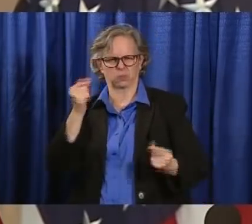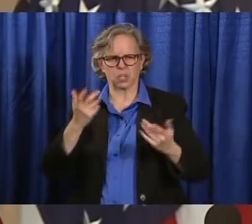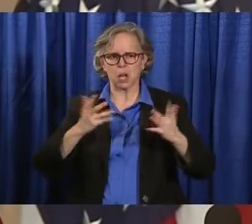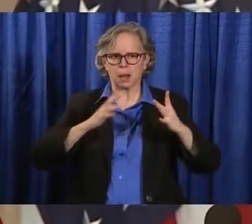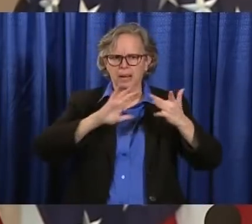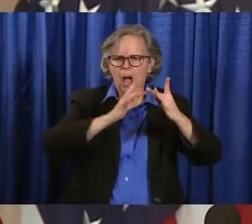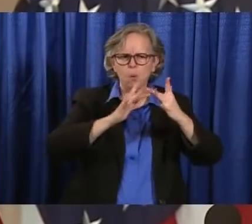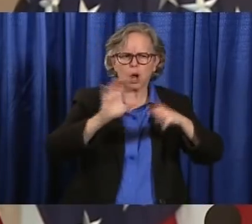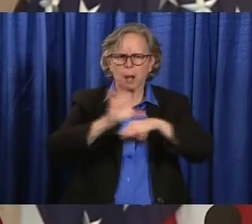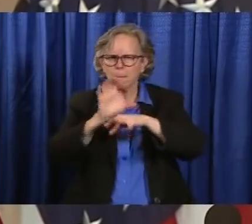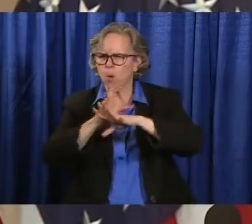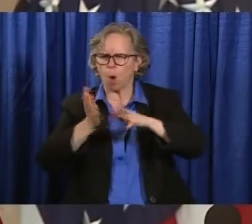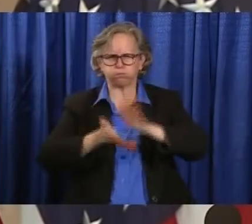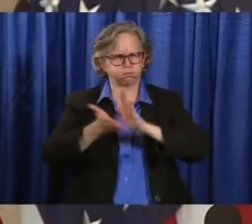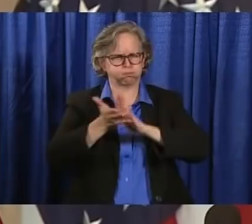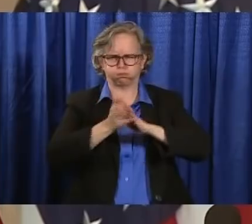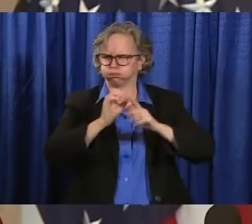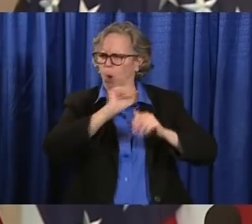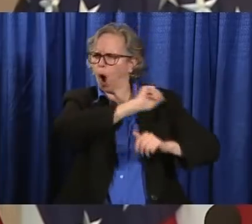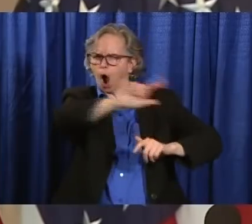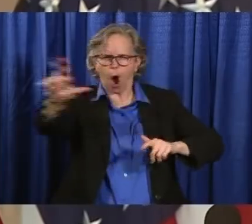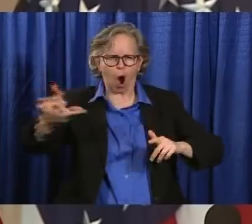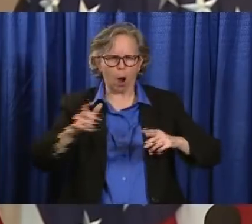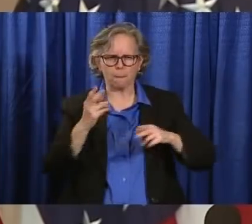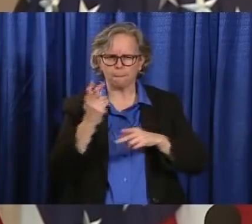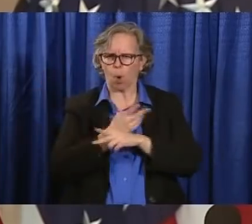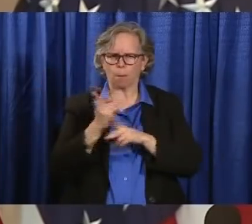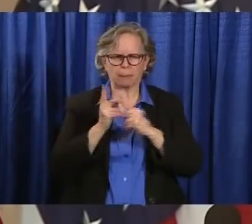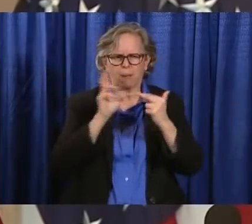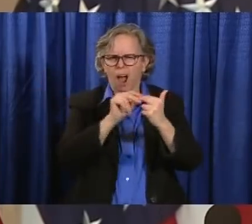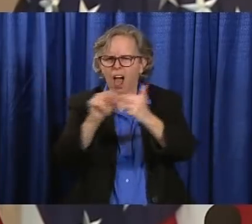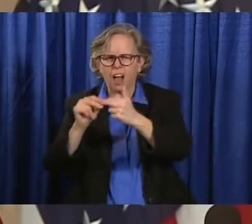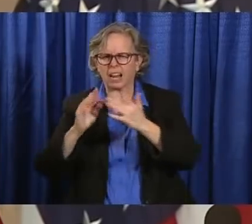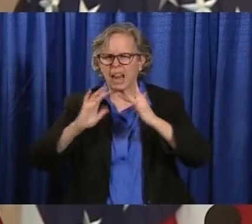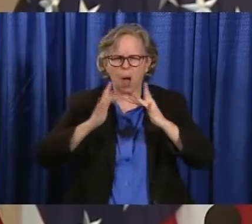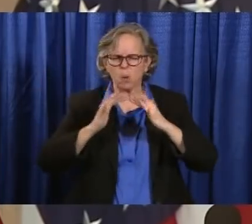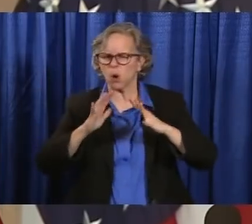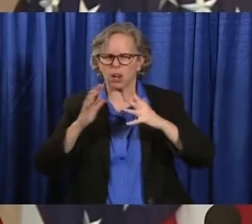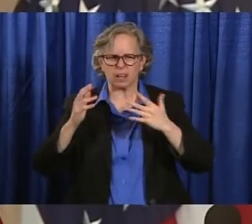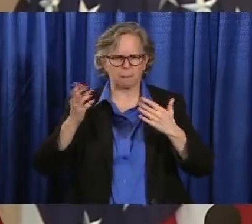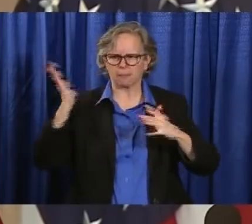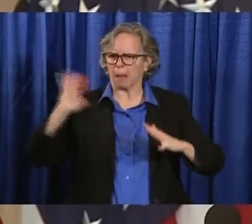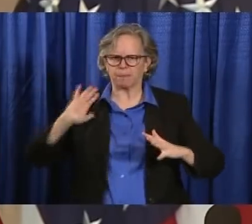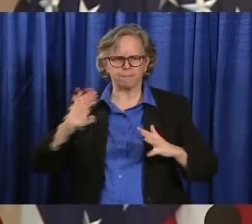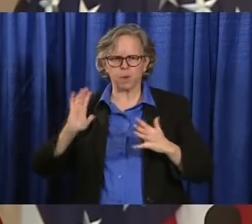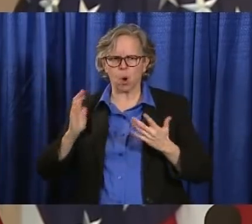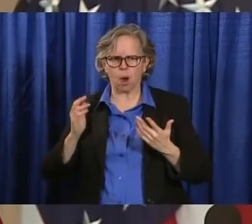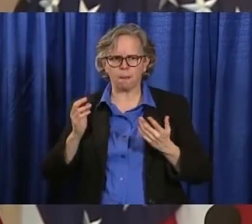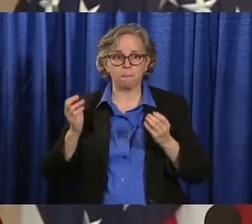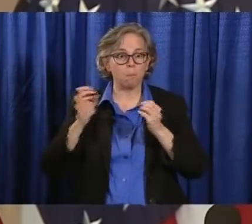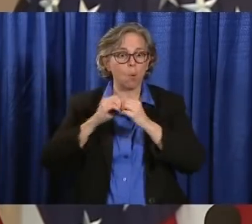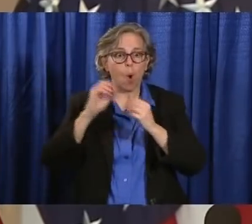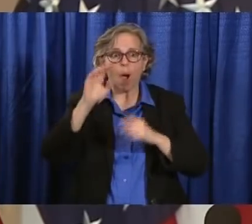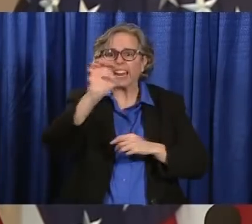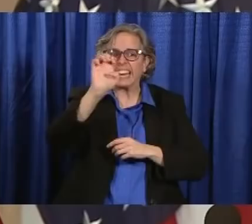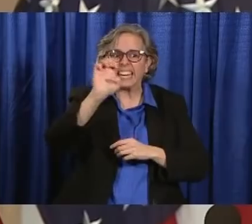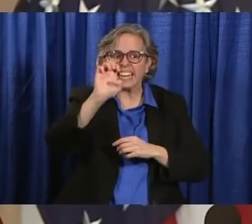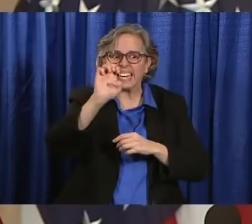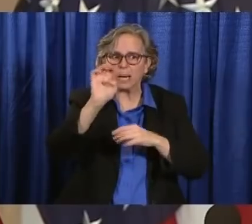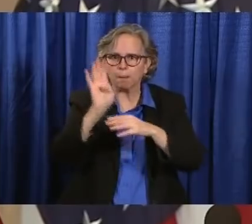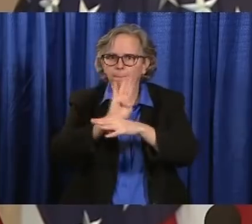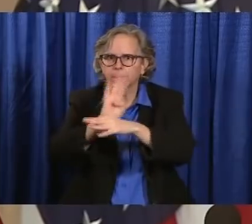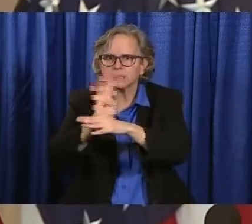run probably ever. More people working from home, more e-commerce being done, more telework by our